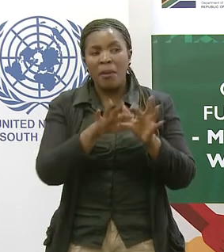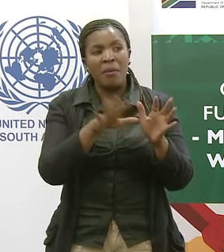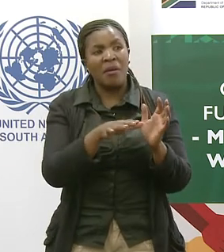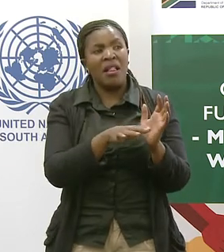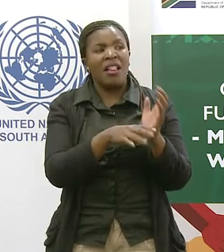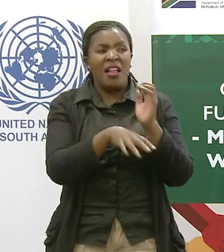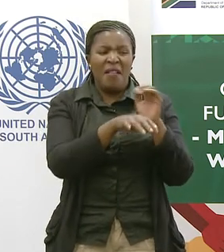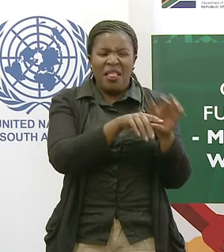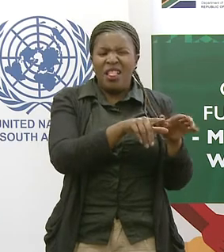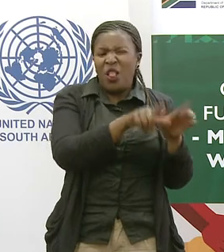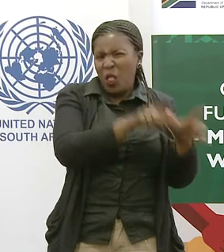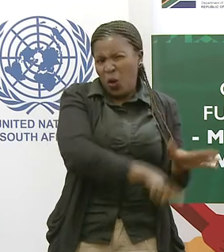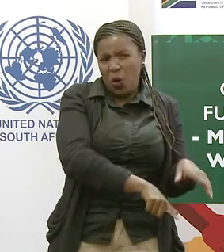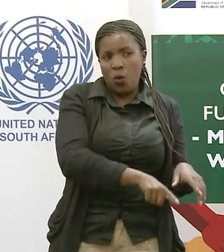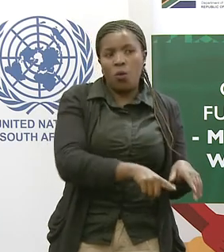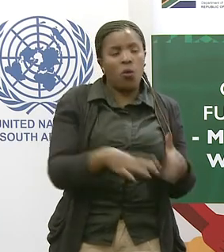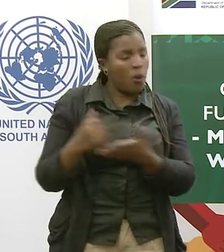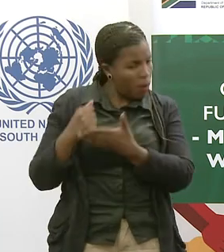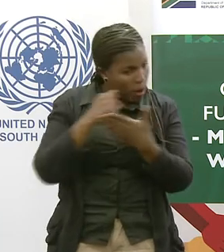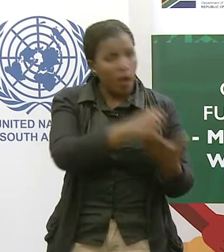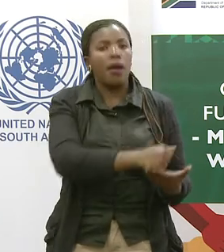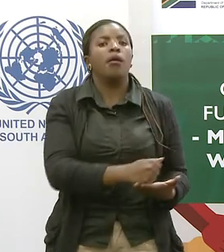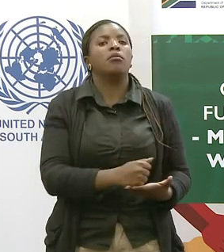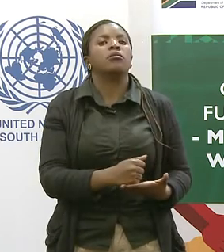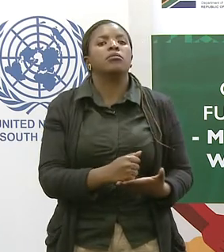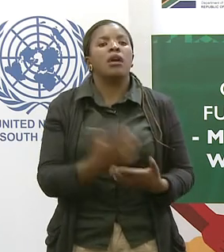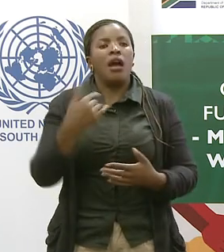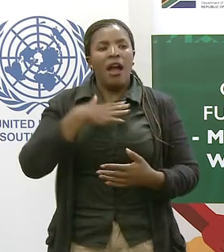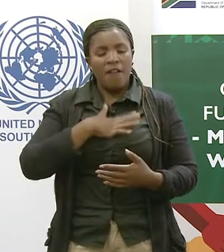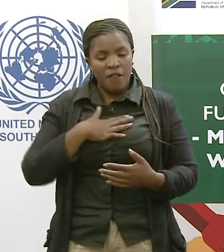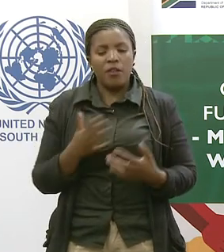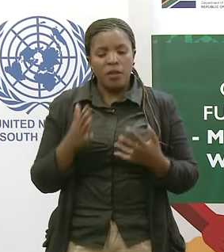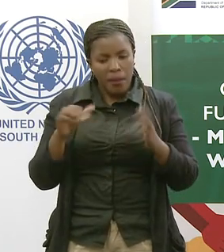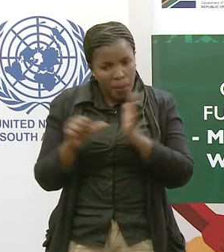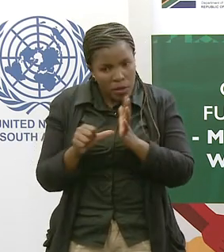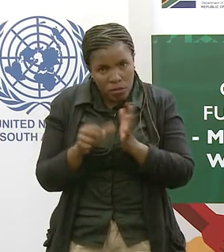me, both are of absolutely equal importance,